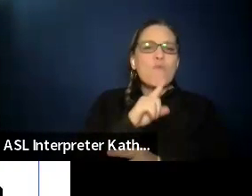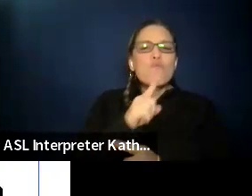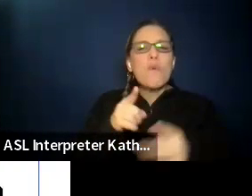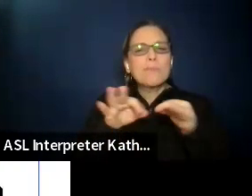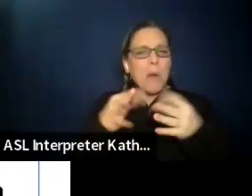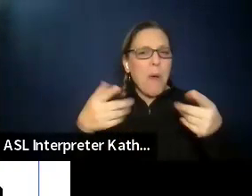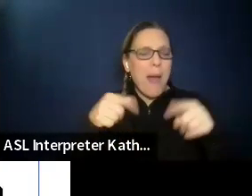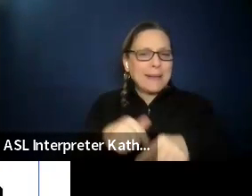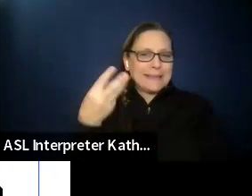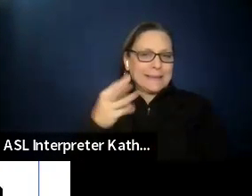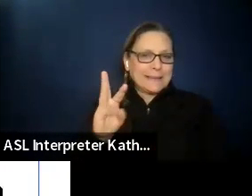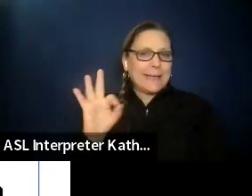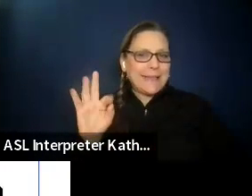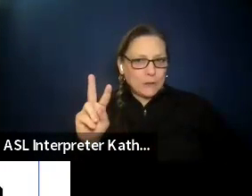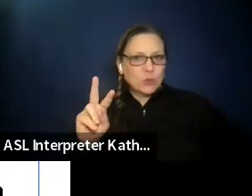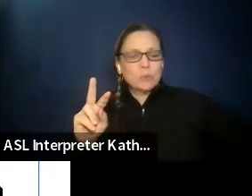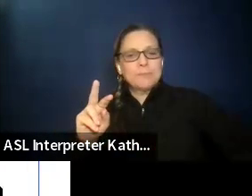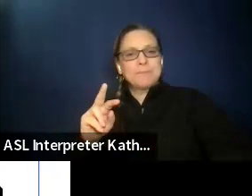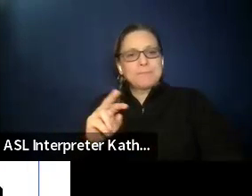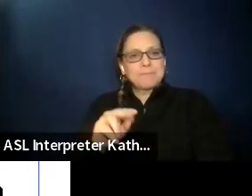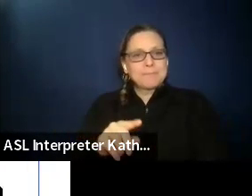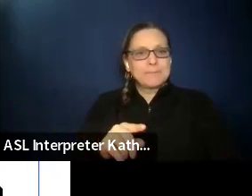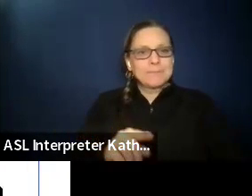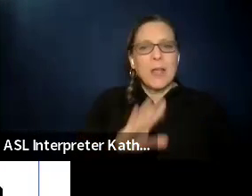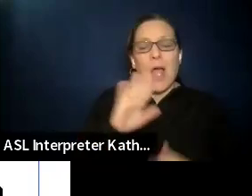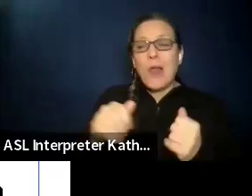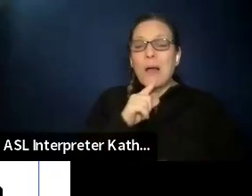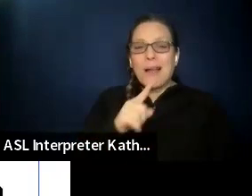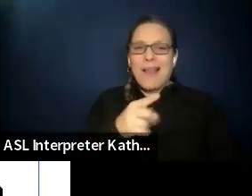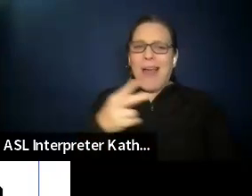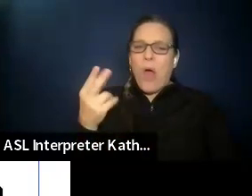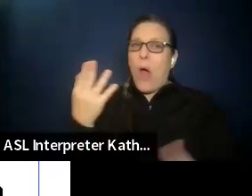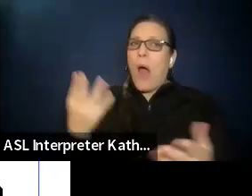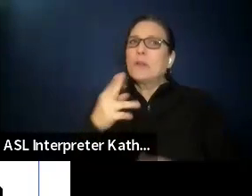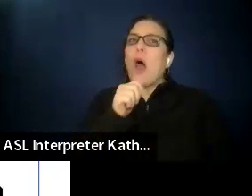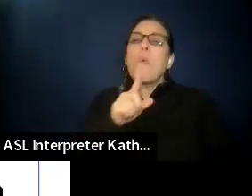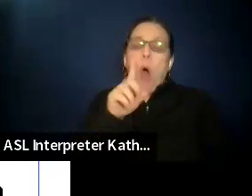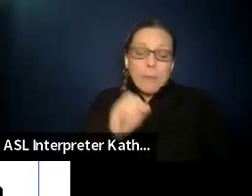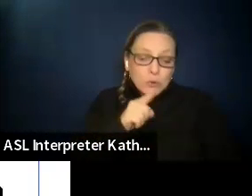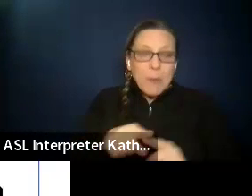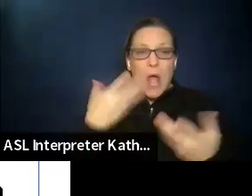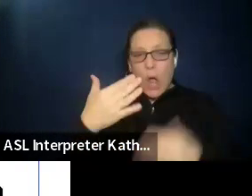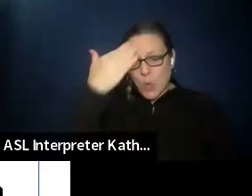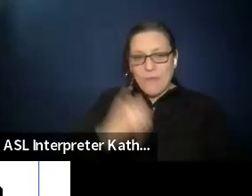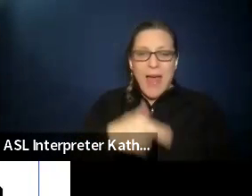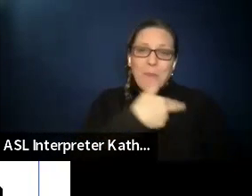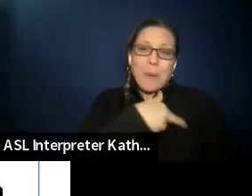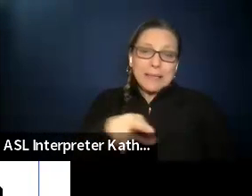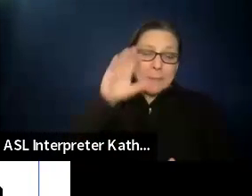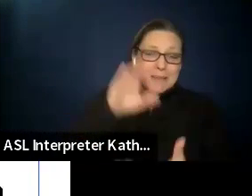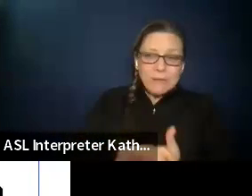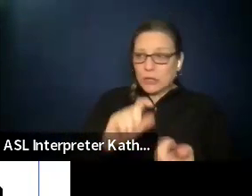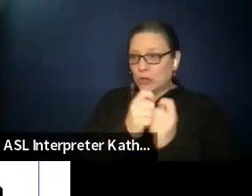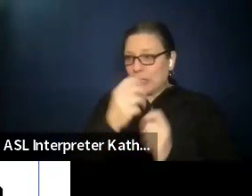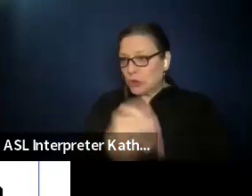happened in 1692. And the truth is, historians aren't really sure. But it is certain that religious beliefs, a